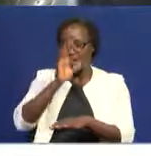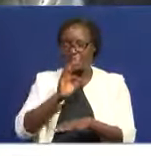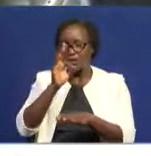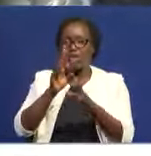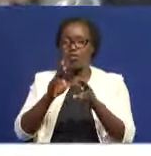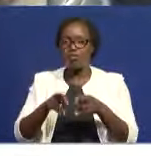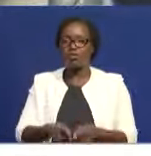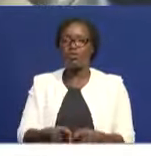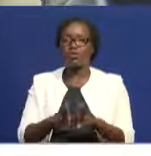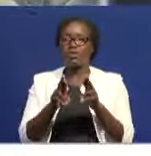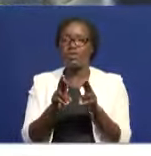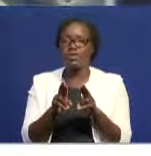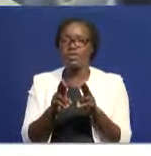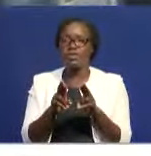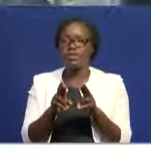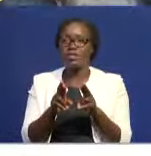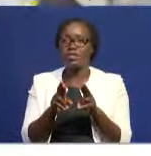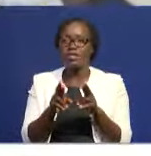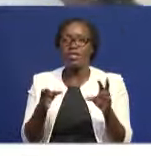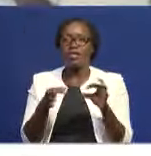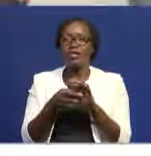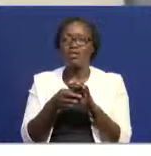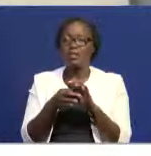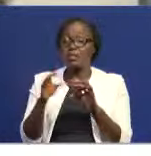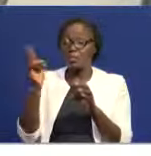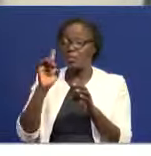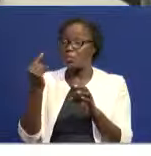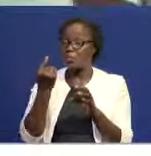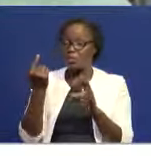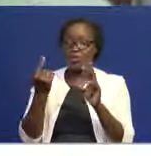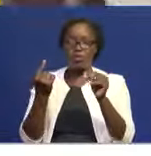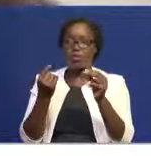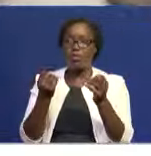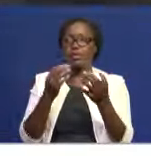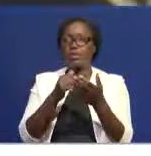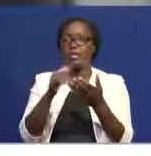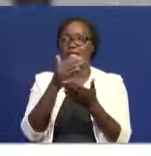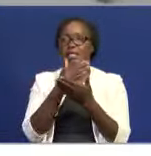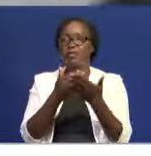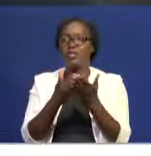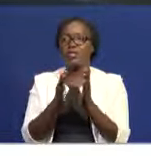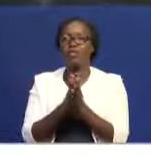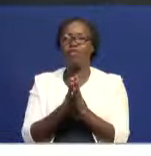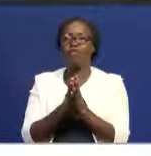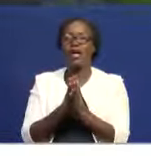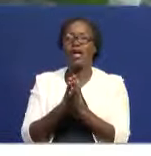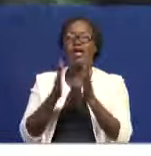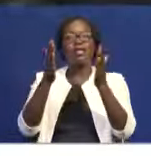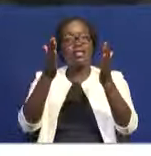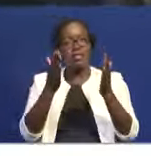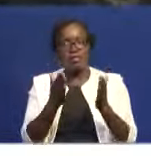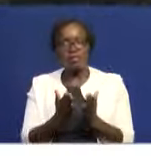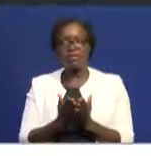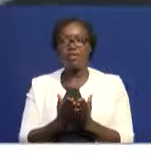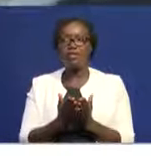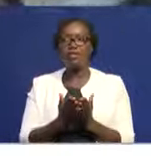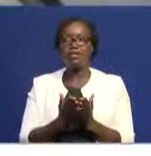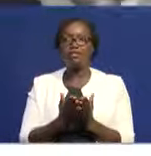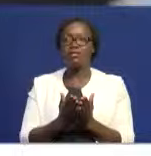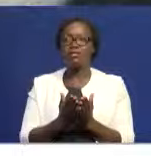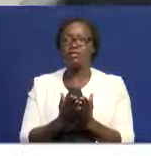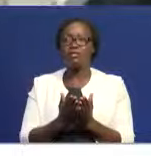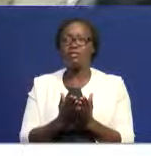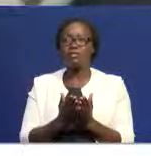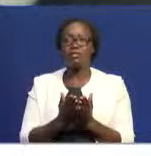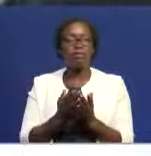road connecting not just Nairobi, but many other parts of the Rift Valley part of the country. There you have it again, a tear